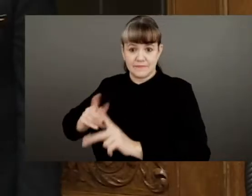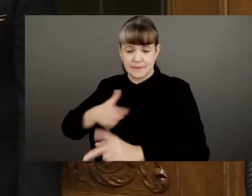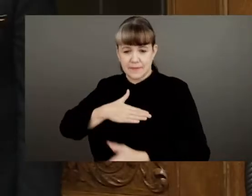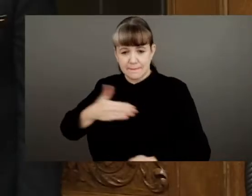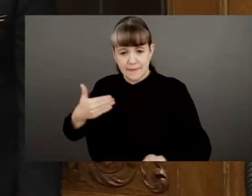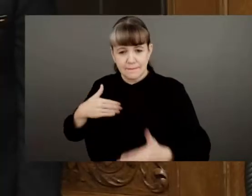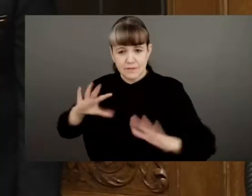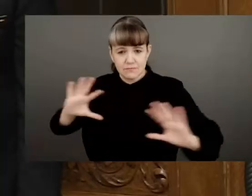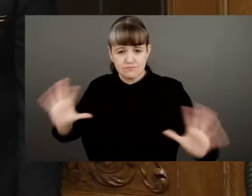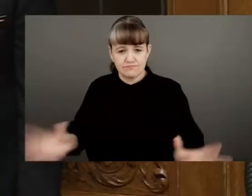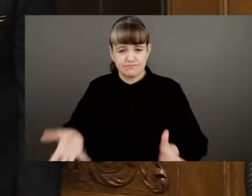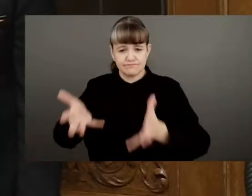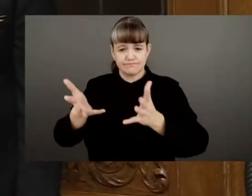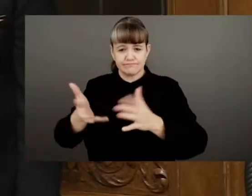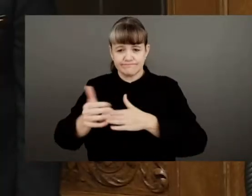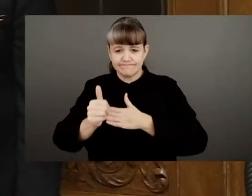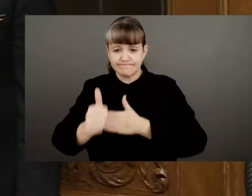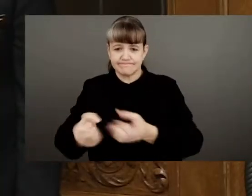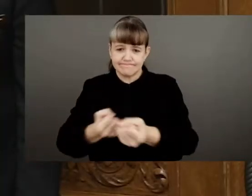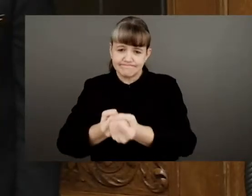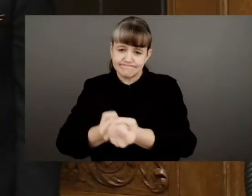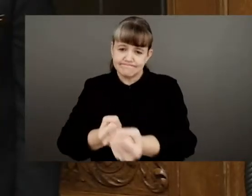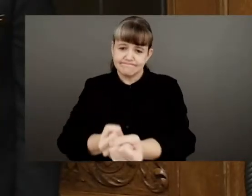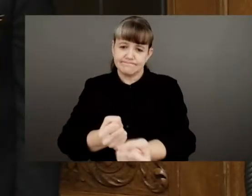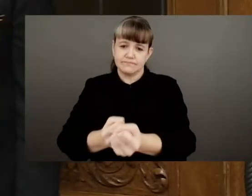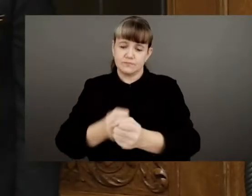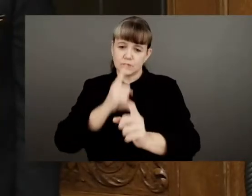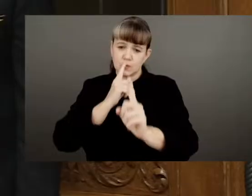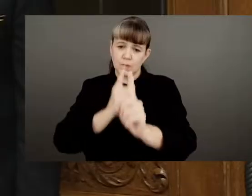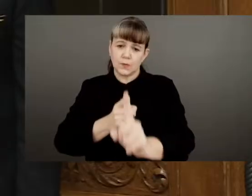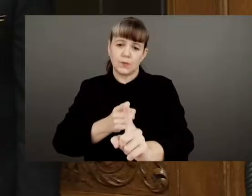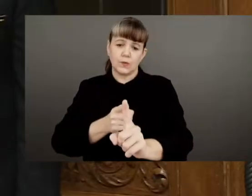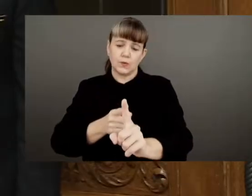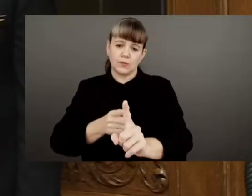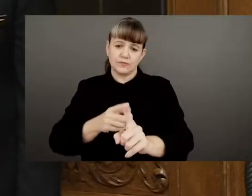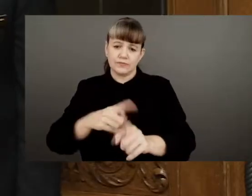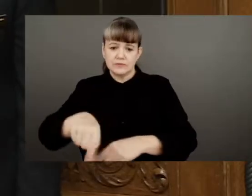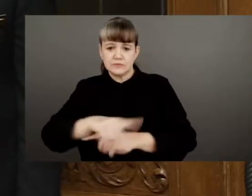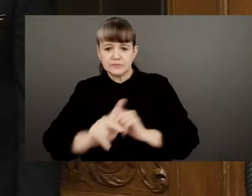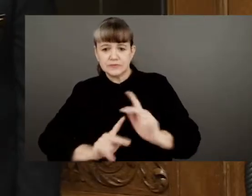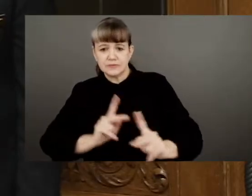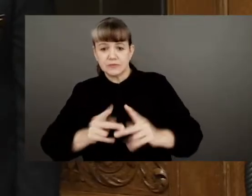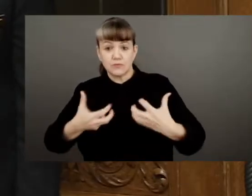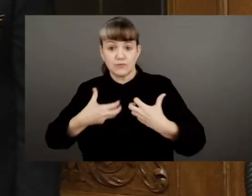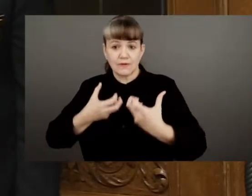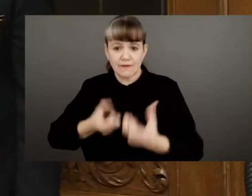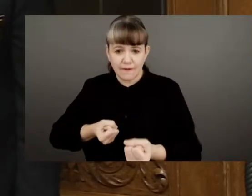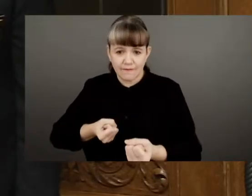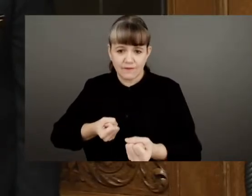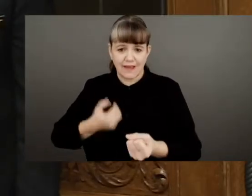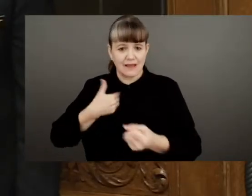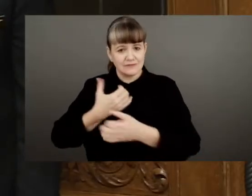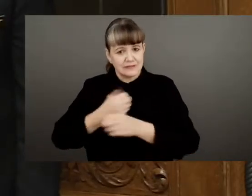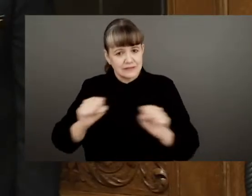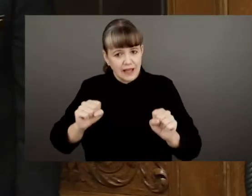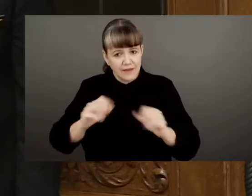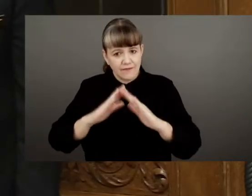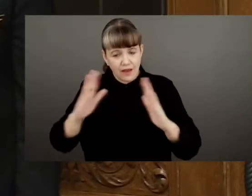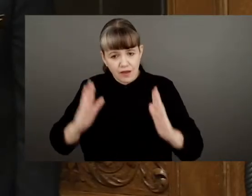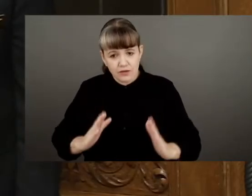These organizations remind us that food is more than nourishment. It's a human